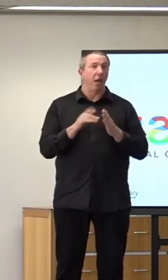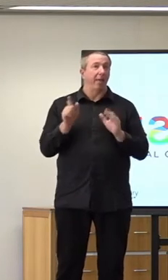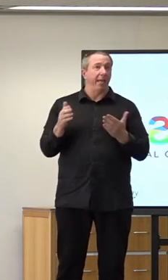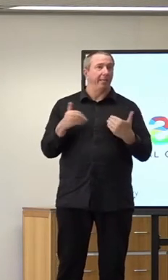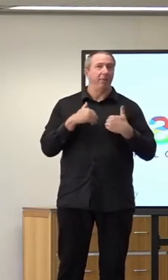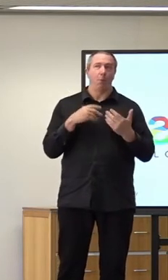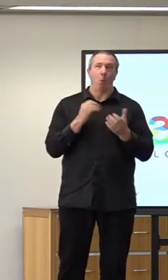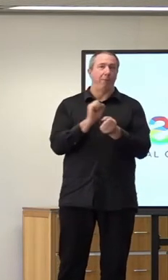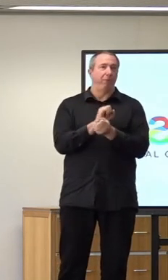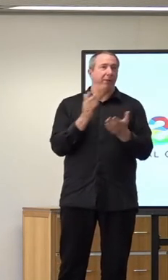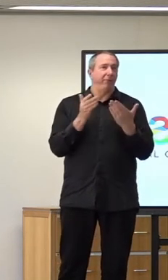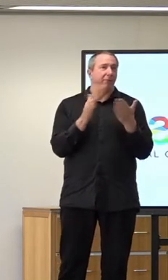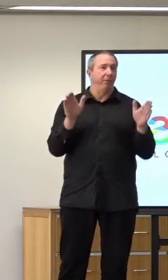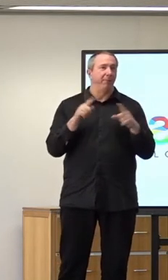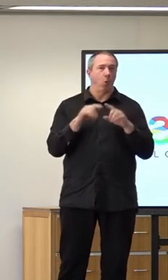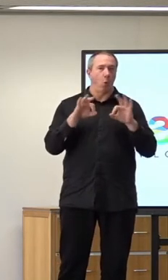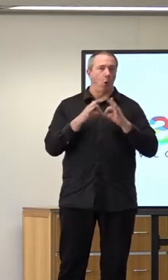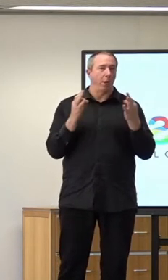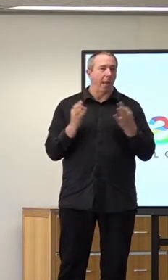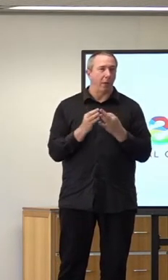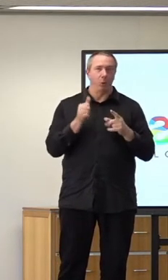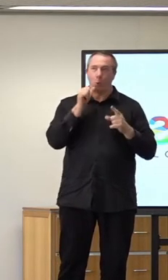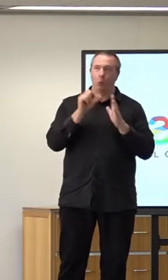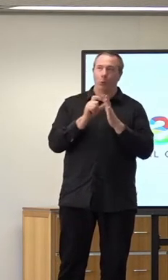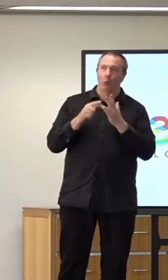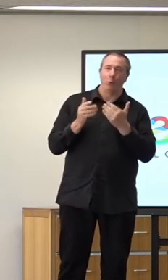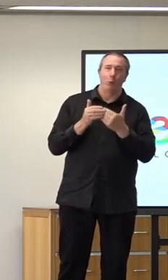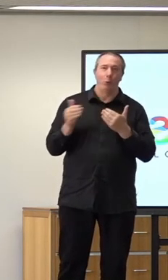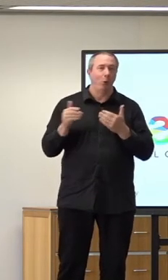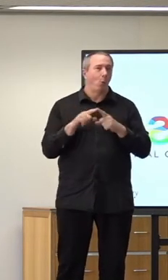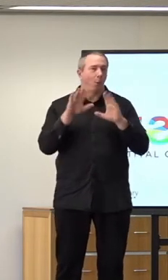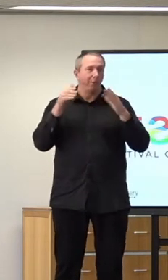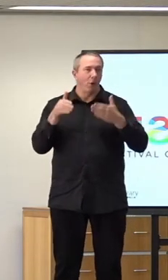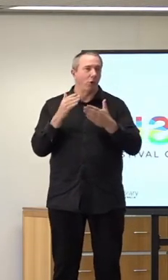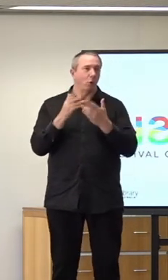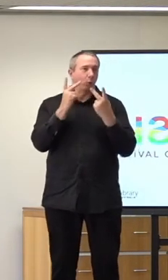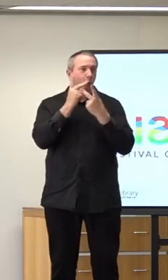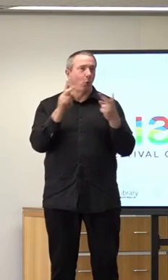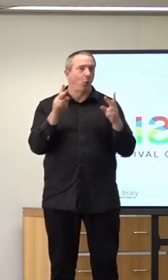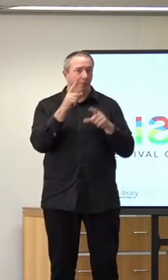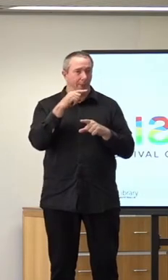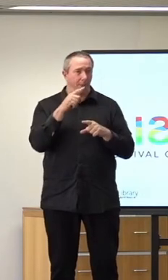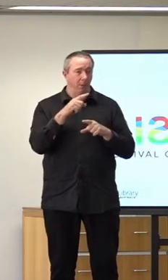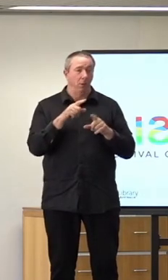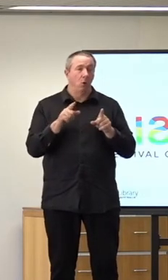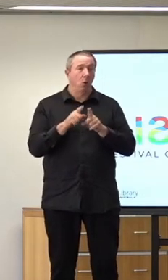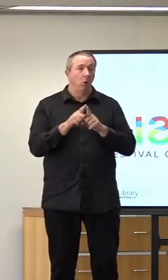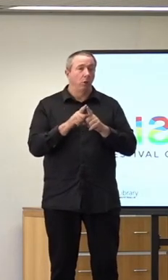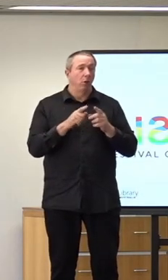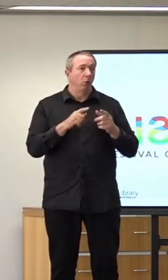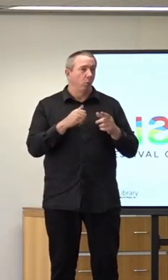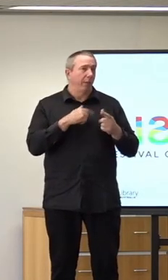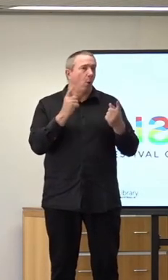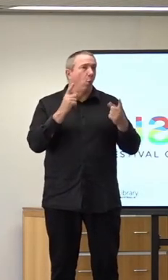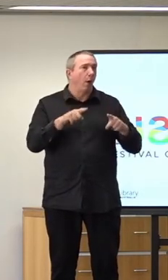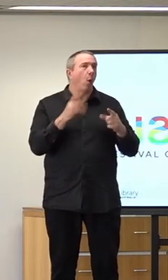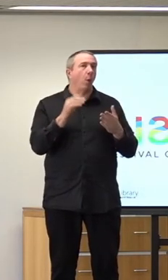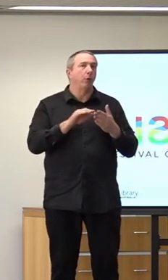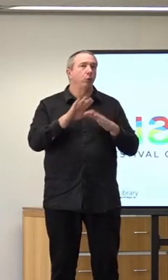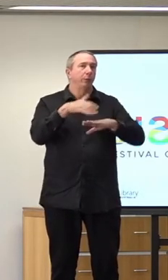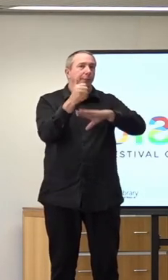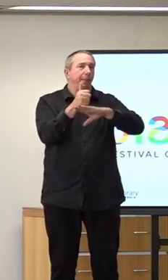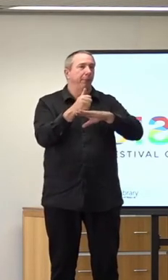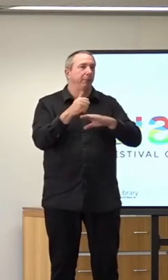of freedom of movement as an organisation, of where we go, where we choose to put our focus and all those things as well. And also controlling where the collection goes in the future